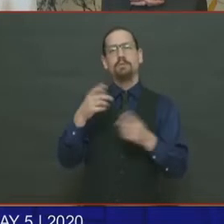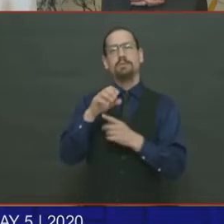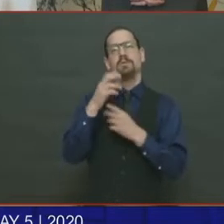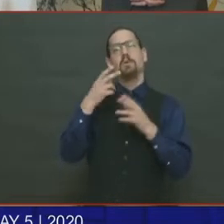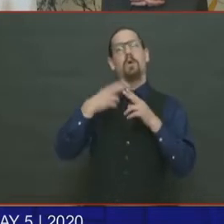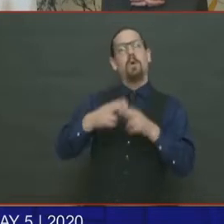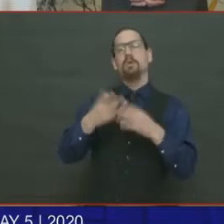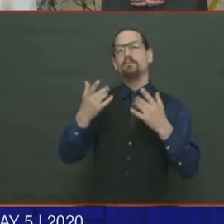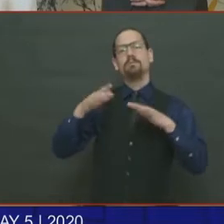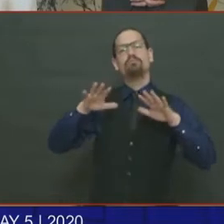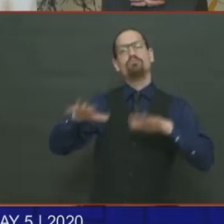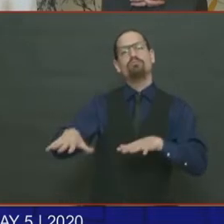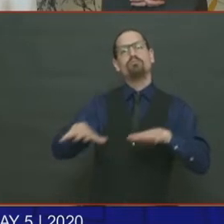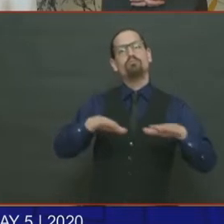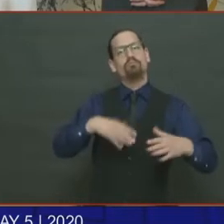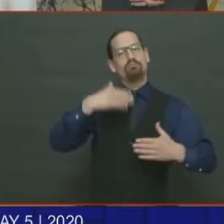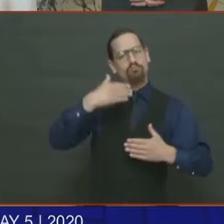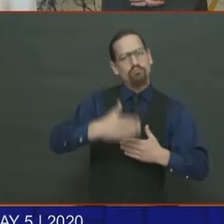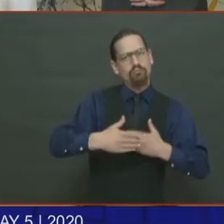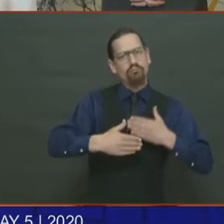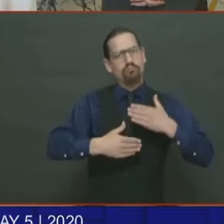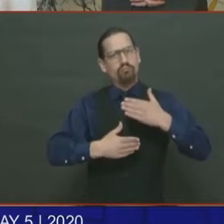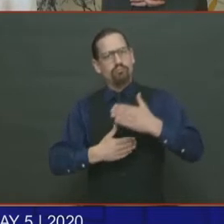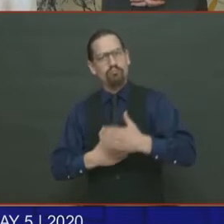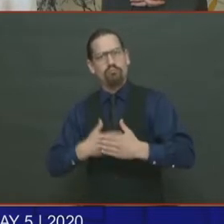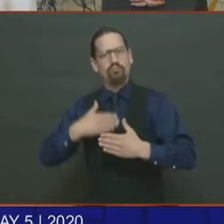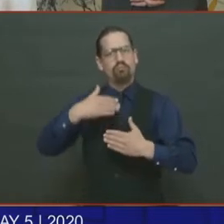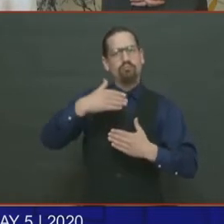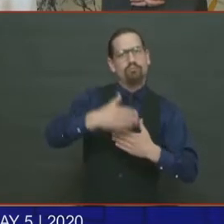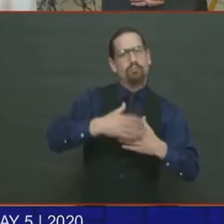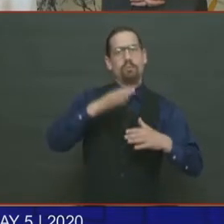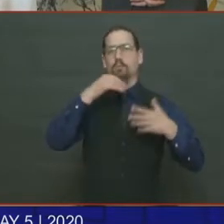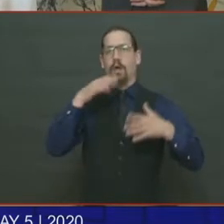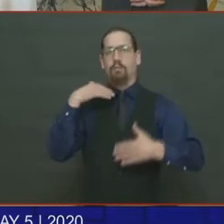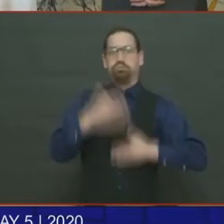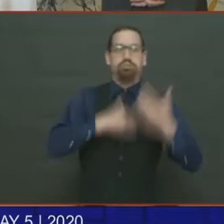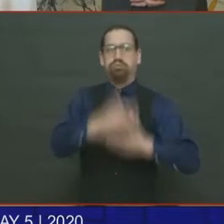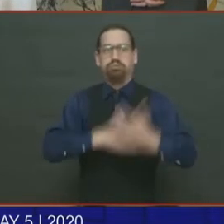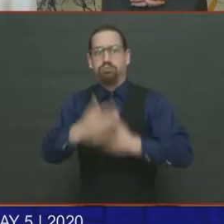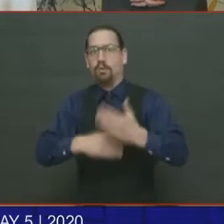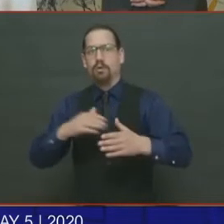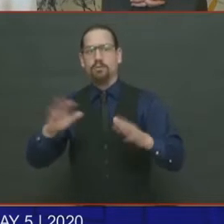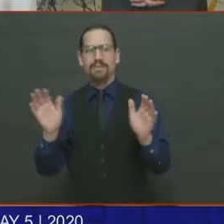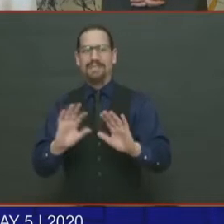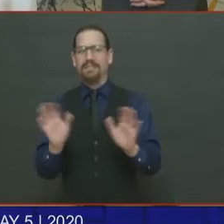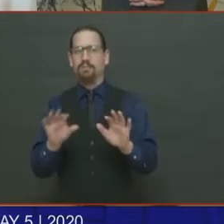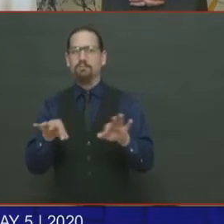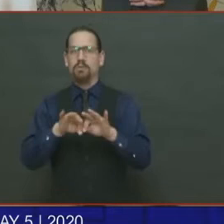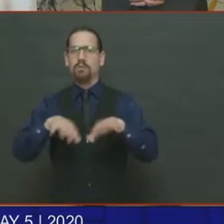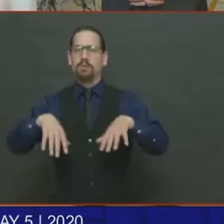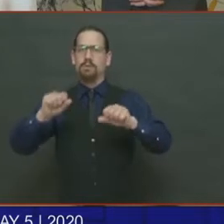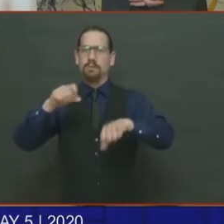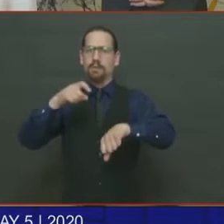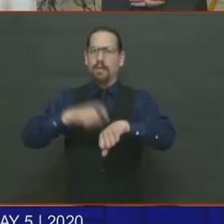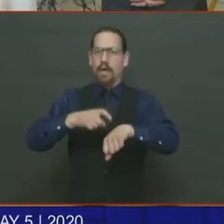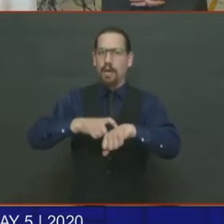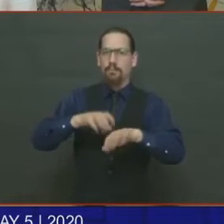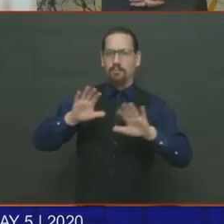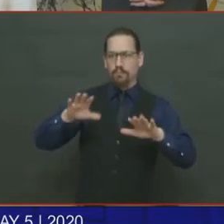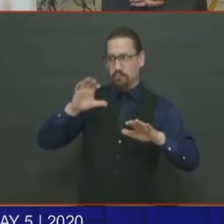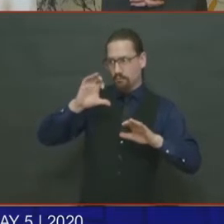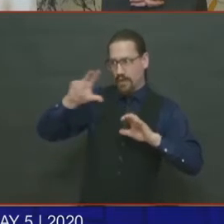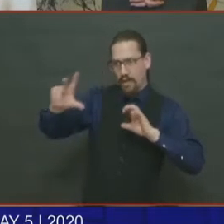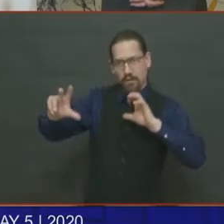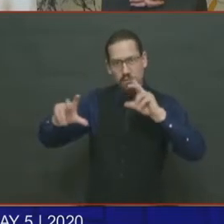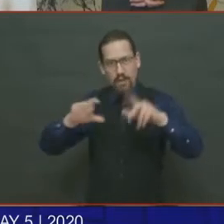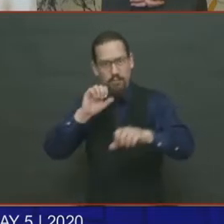am 100% committed to get folks back to work and to make sure that at the other end of this, our economy is